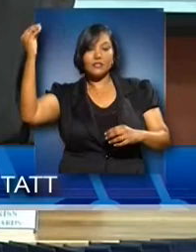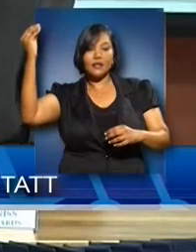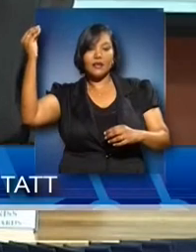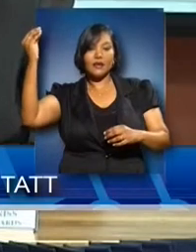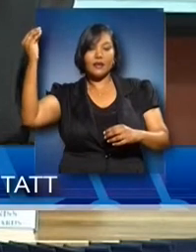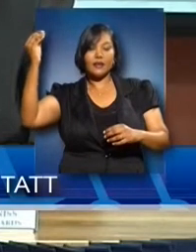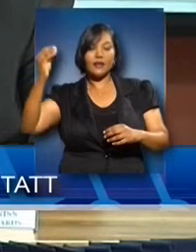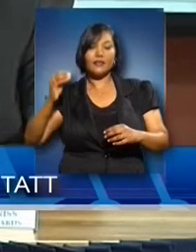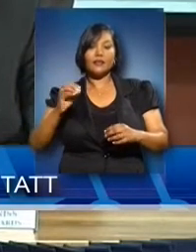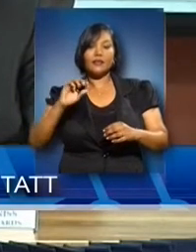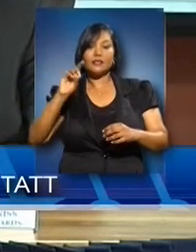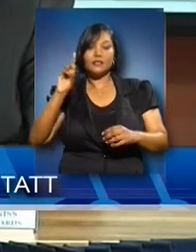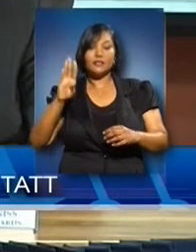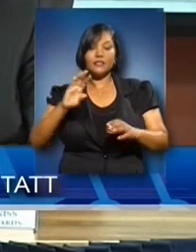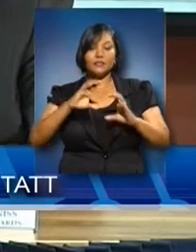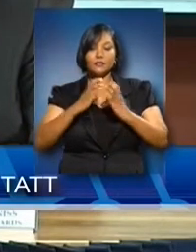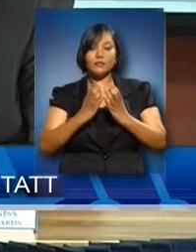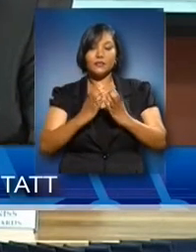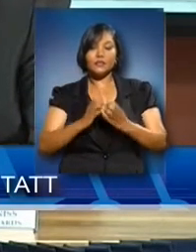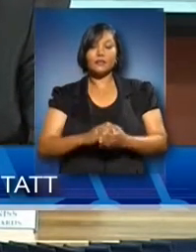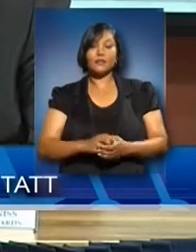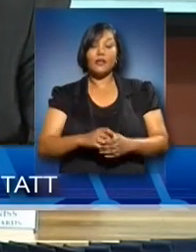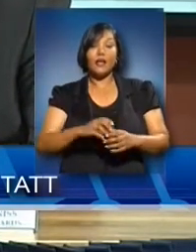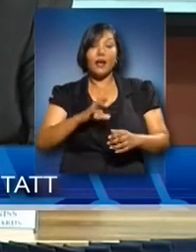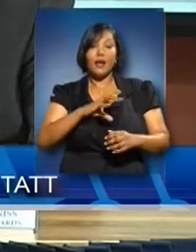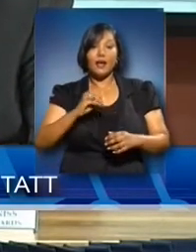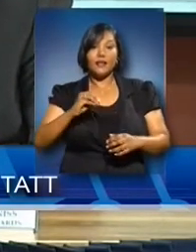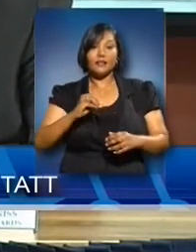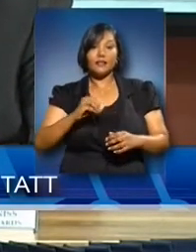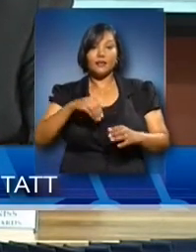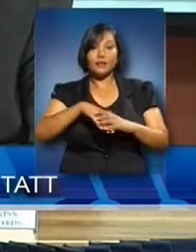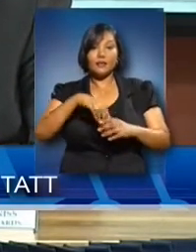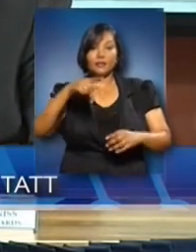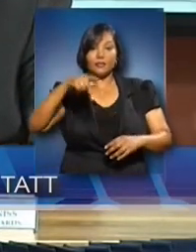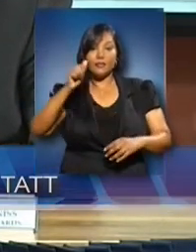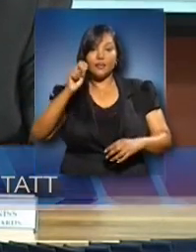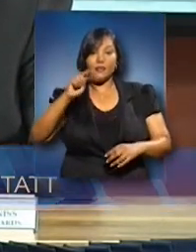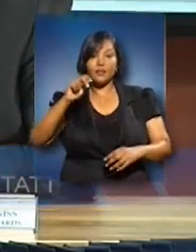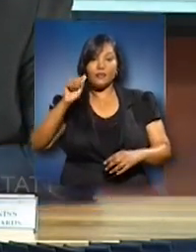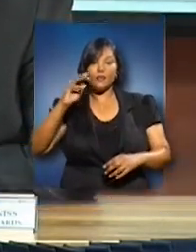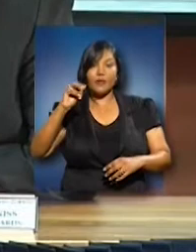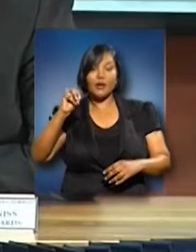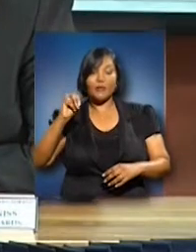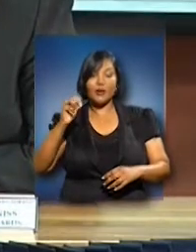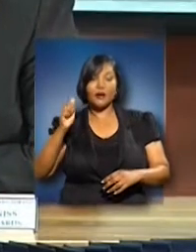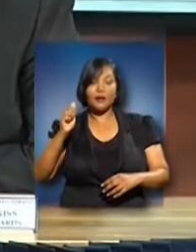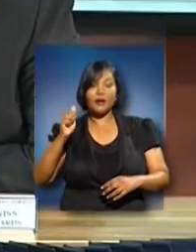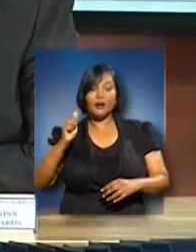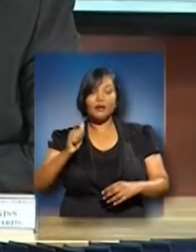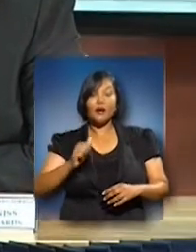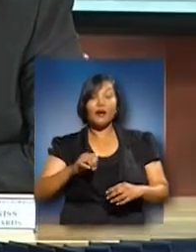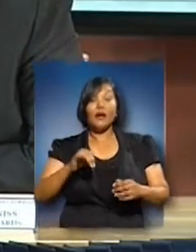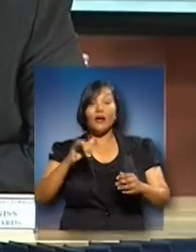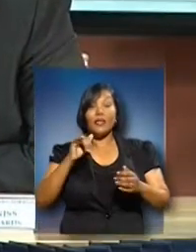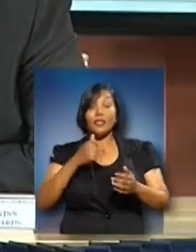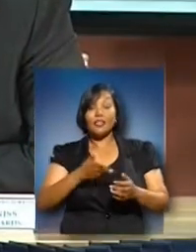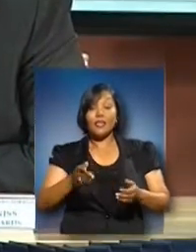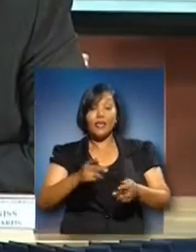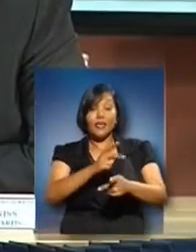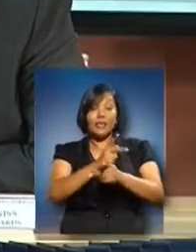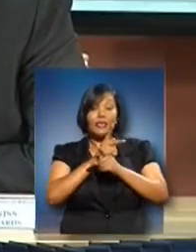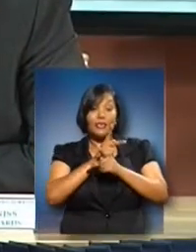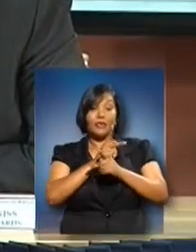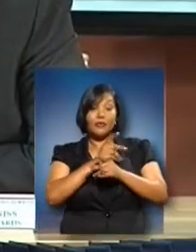remotely located party. The other, in the case of Panama, that country took the decision to install